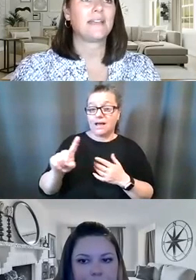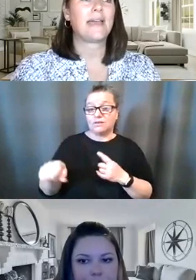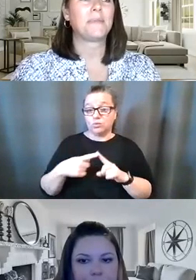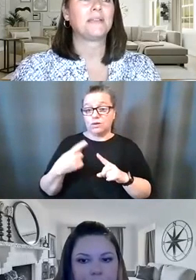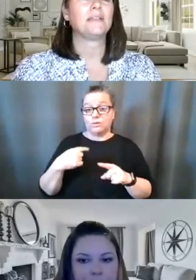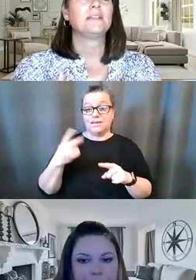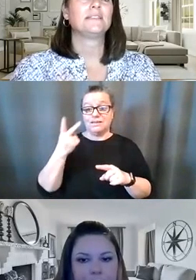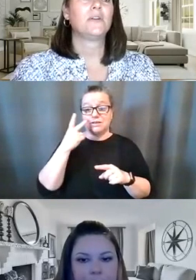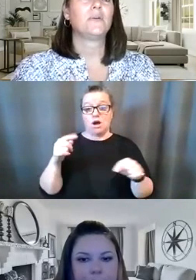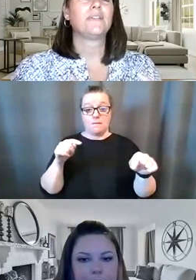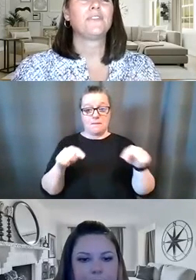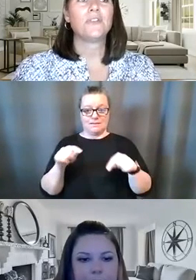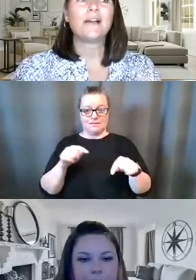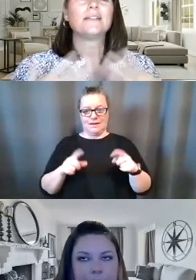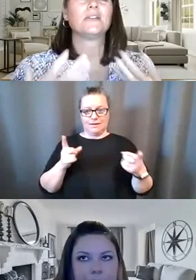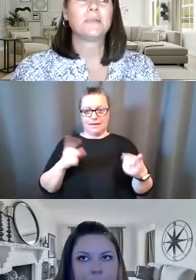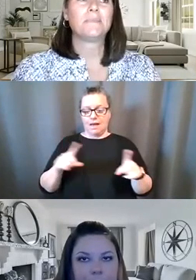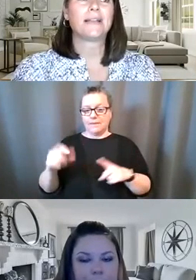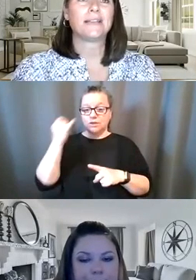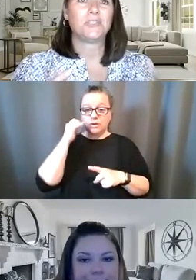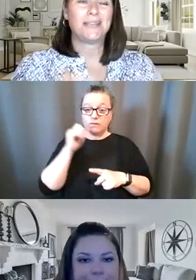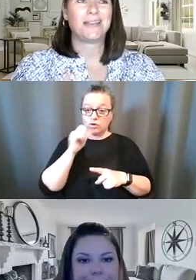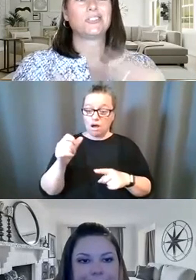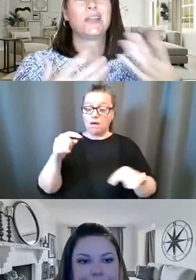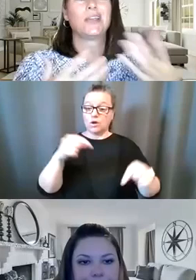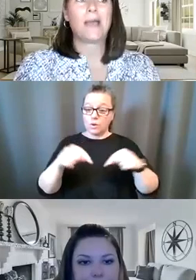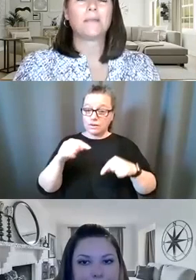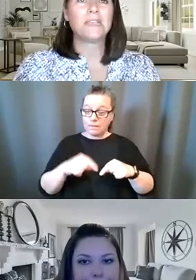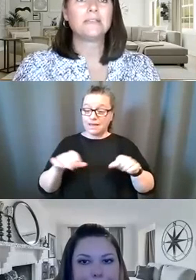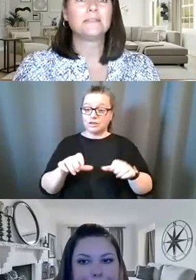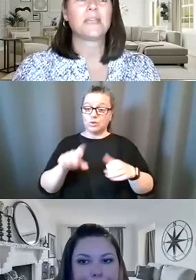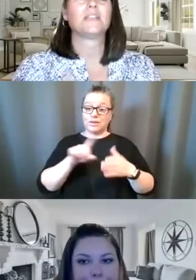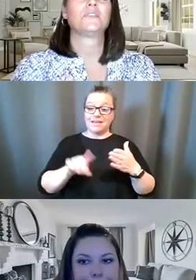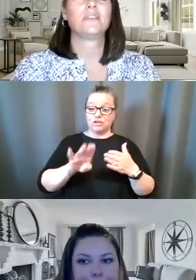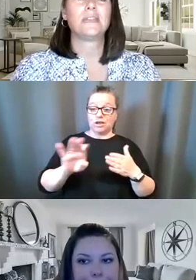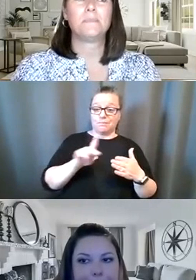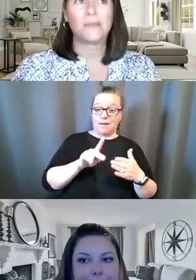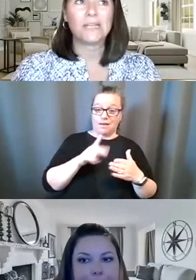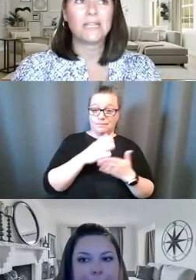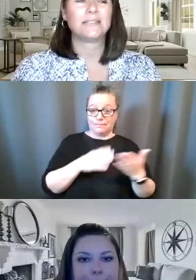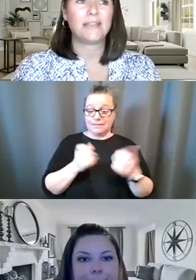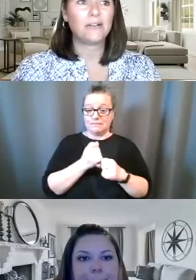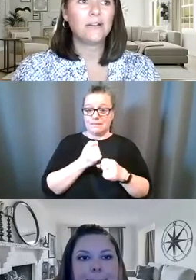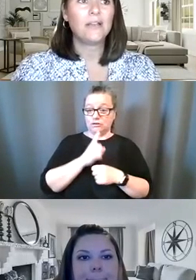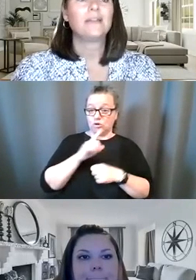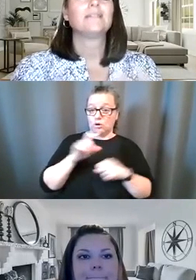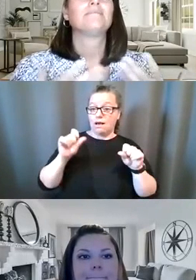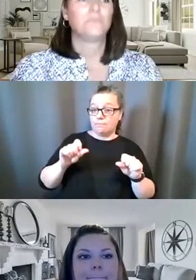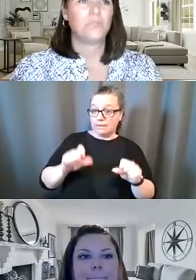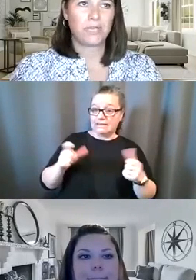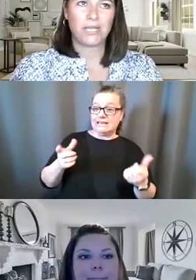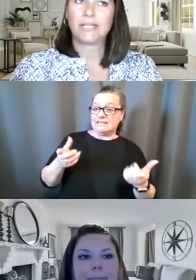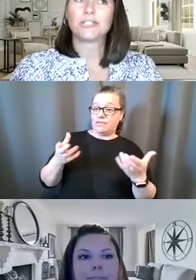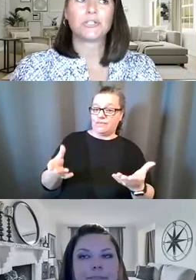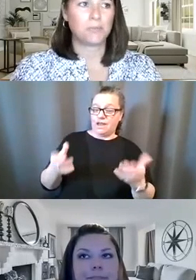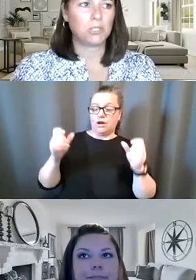backsliding happen. So if you're not going back and doing that check back piece, making sure that the ability is there, you